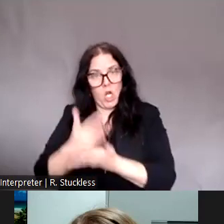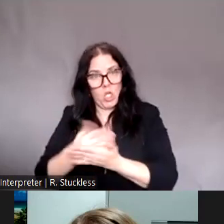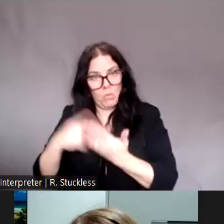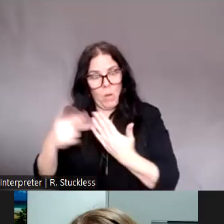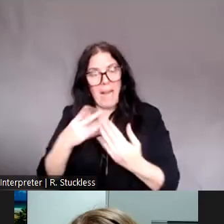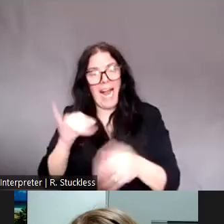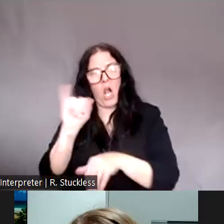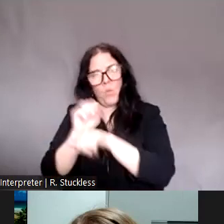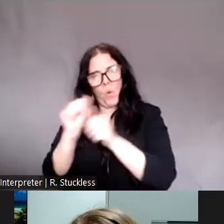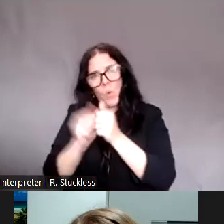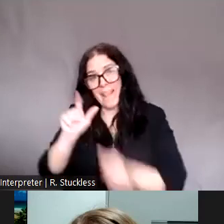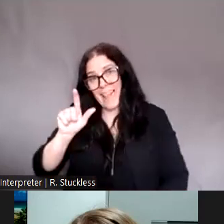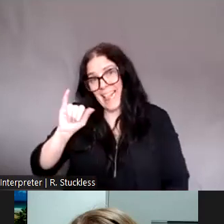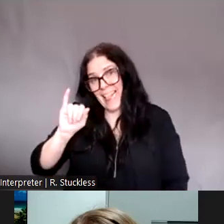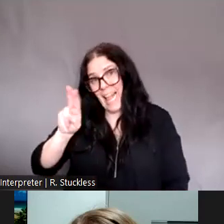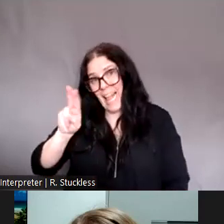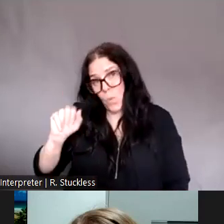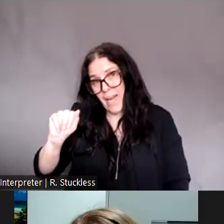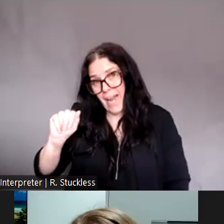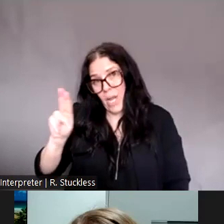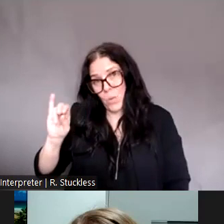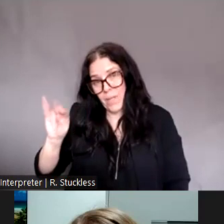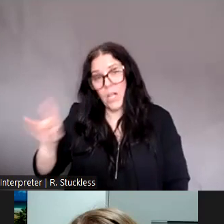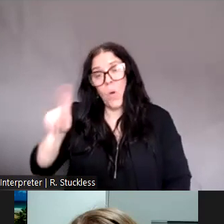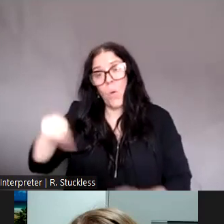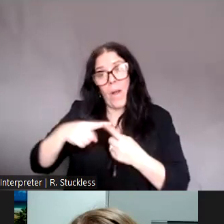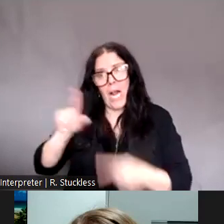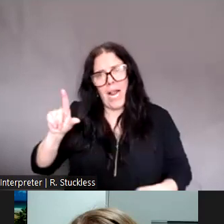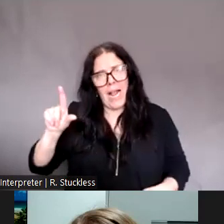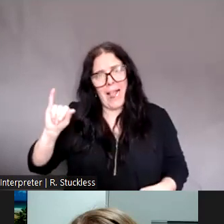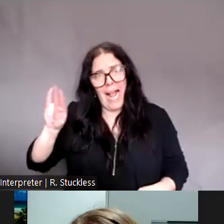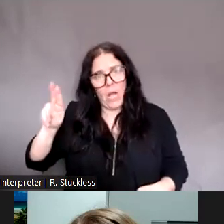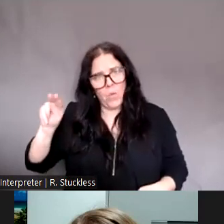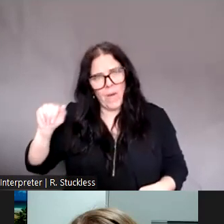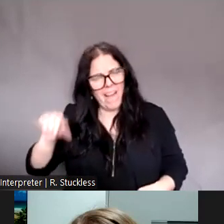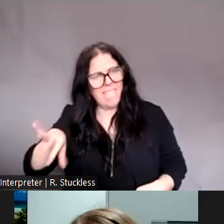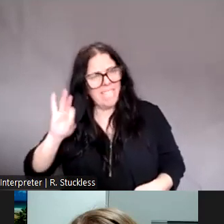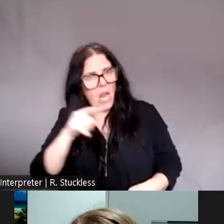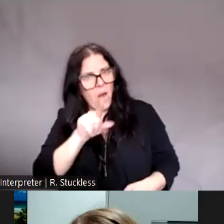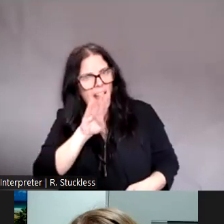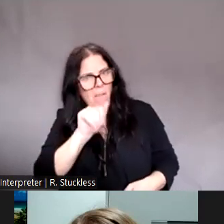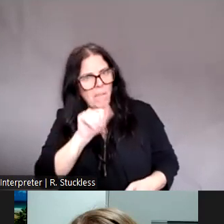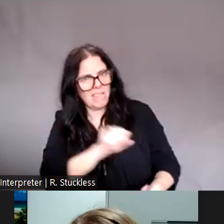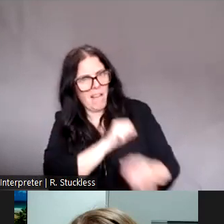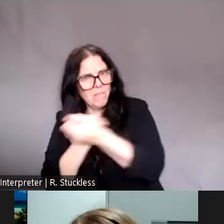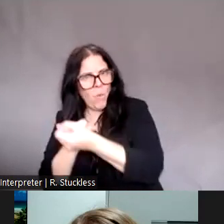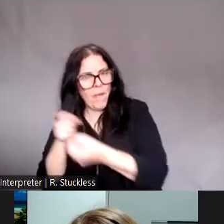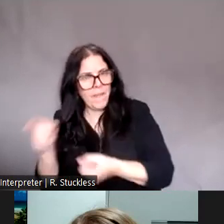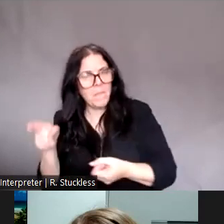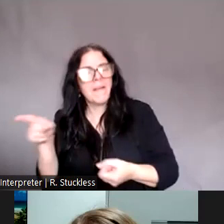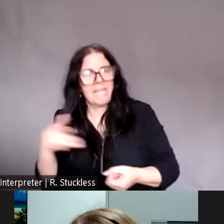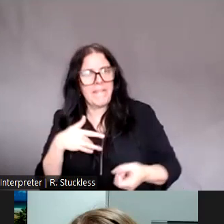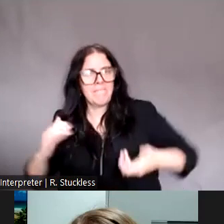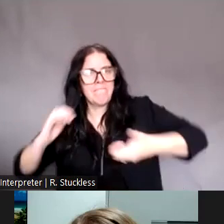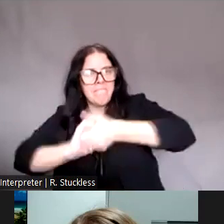LIUNA. Again, once LIUNA learned what LBS could do, it made sense for